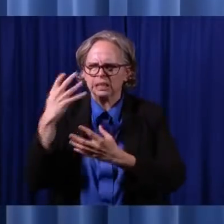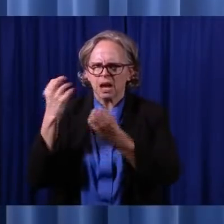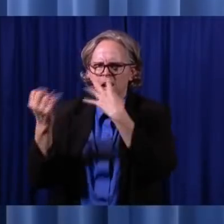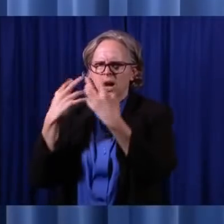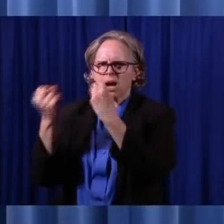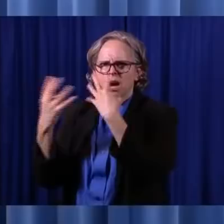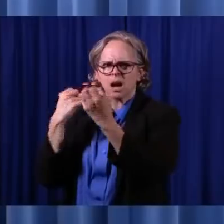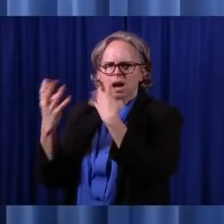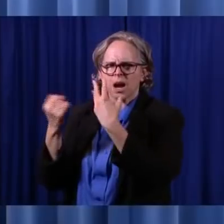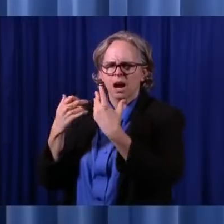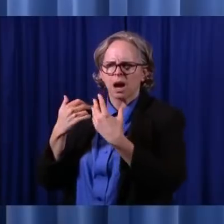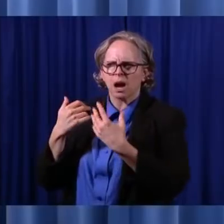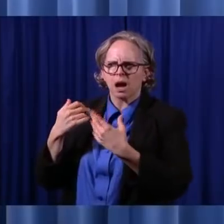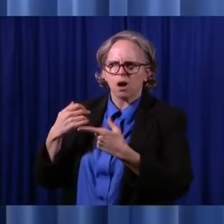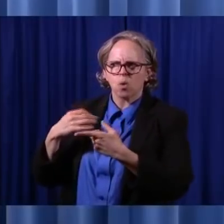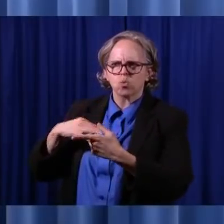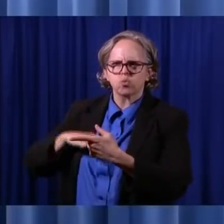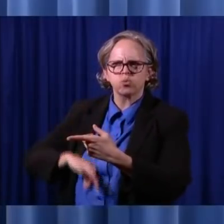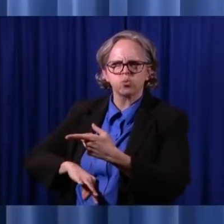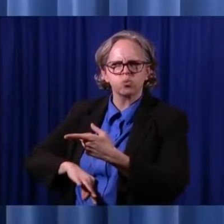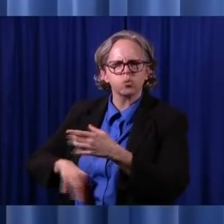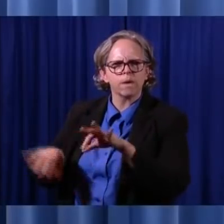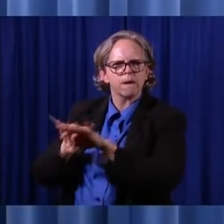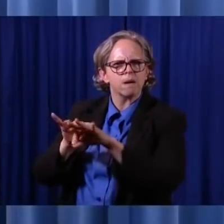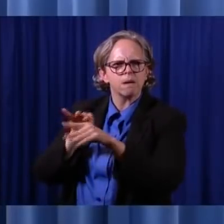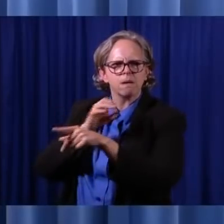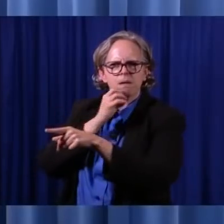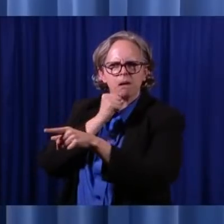invaluable, and they have helped us get through this,